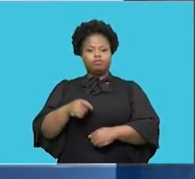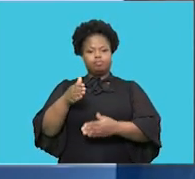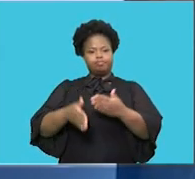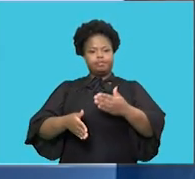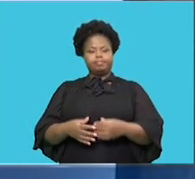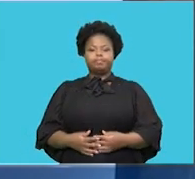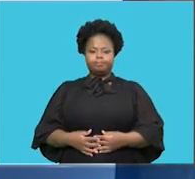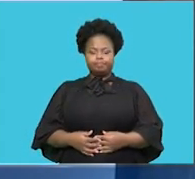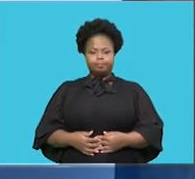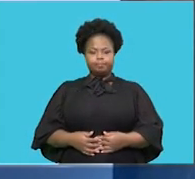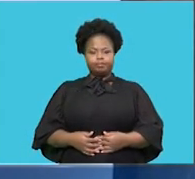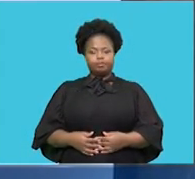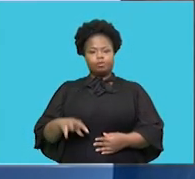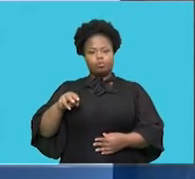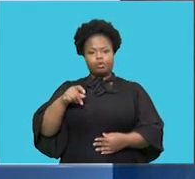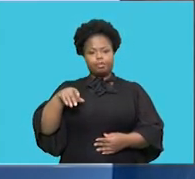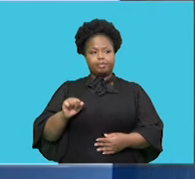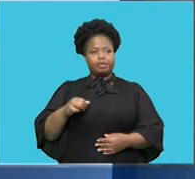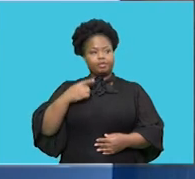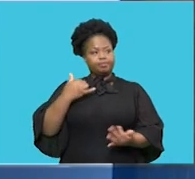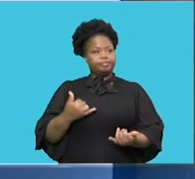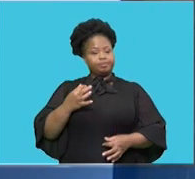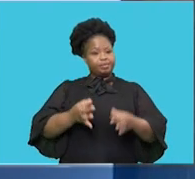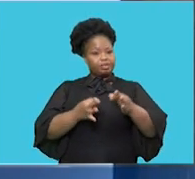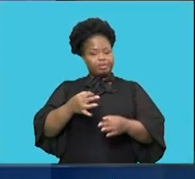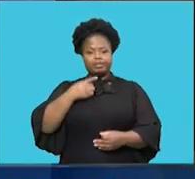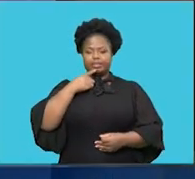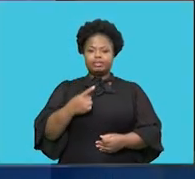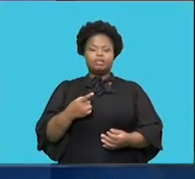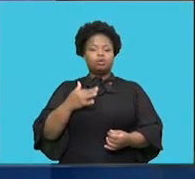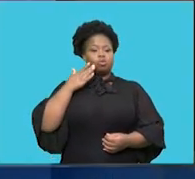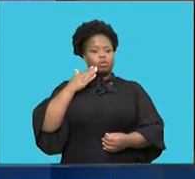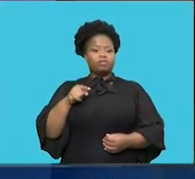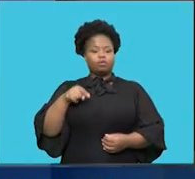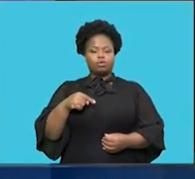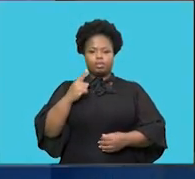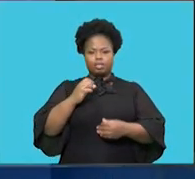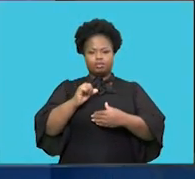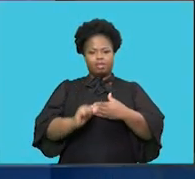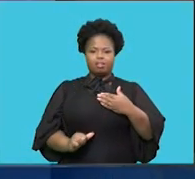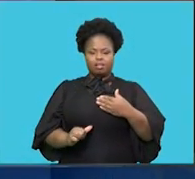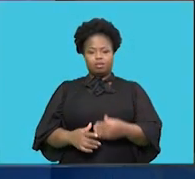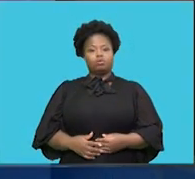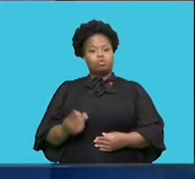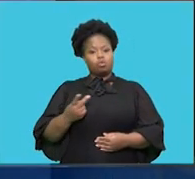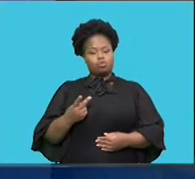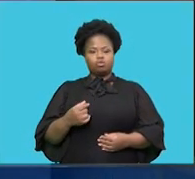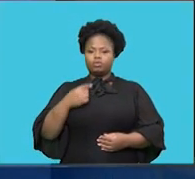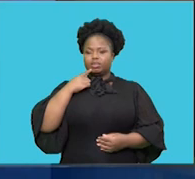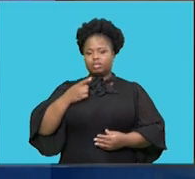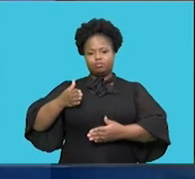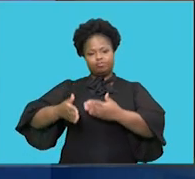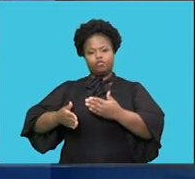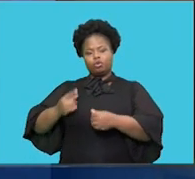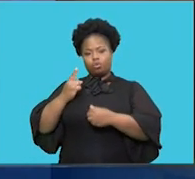fele. Mwepia o behile sekepele sa ho tloha kgweding ya Motsheanong lemong se tlang ho ya fitlhela kgweding ya Phato hona lemong